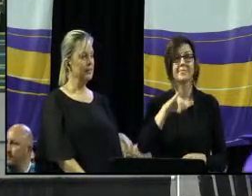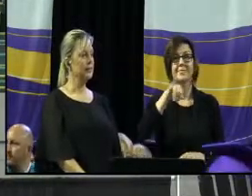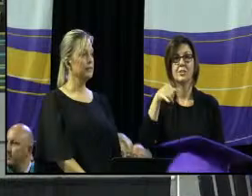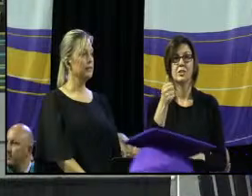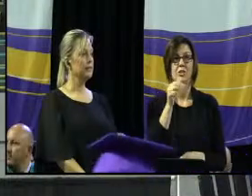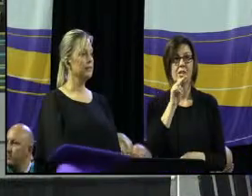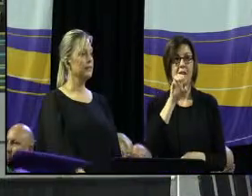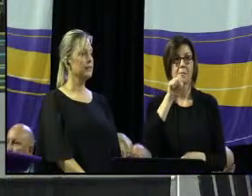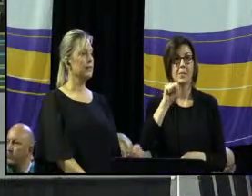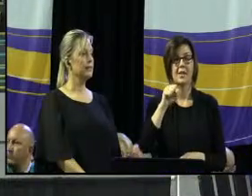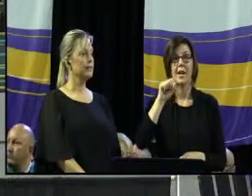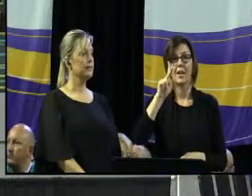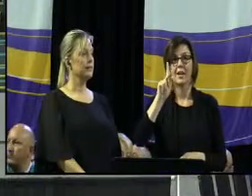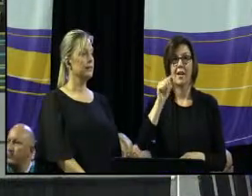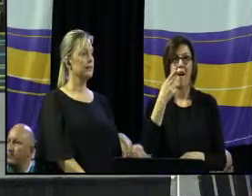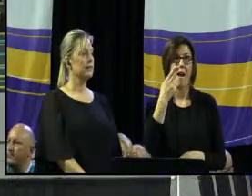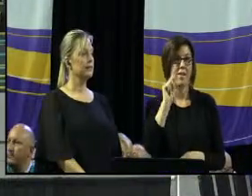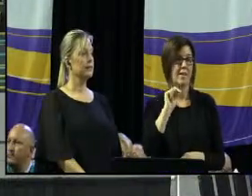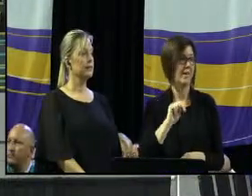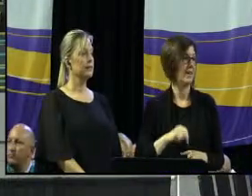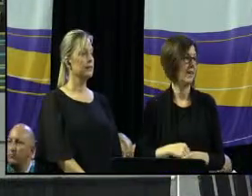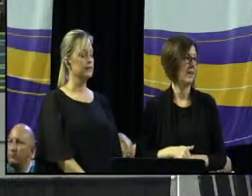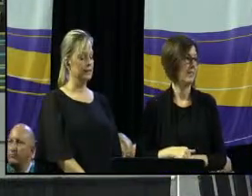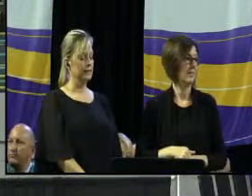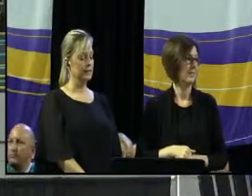James Emerson Kahn.